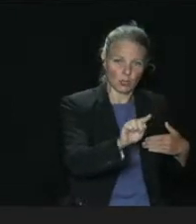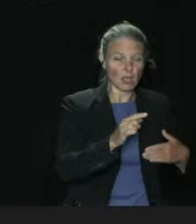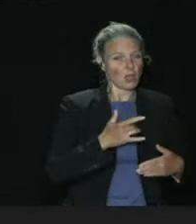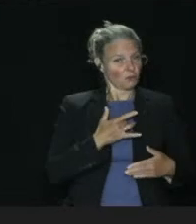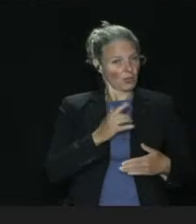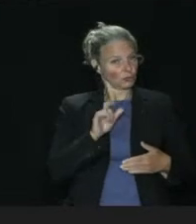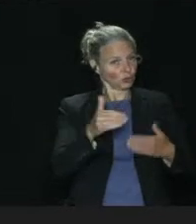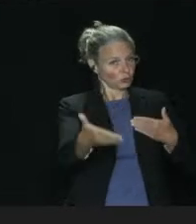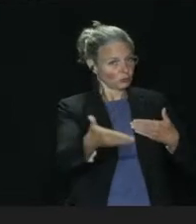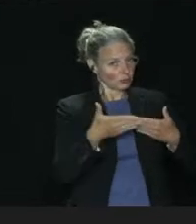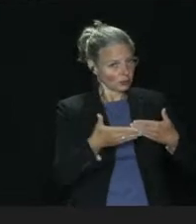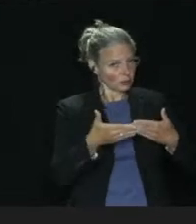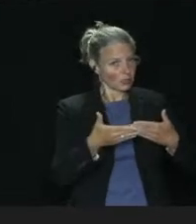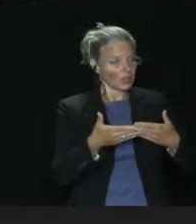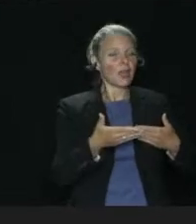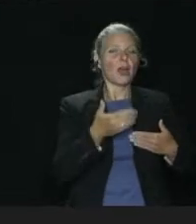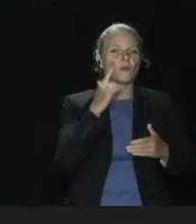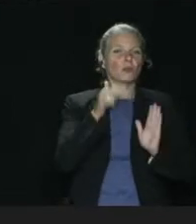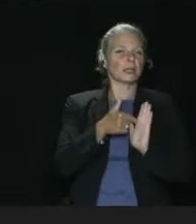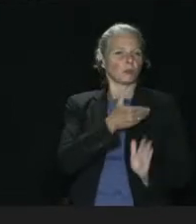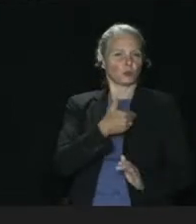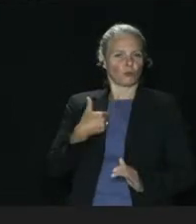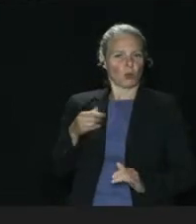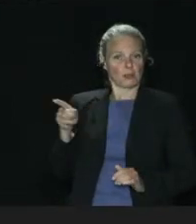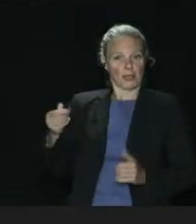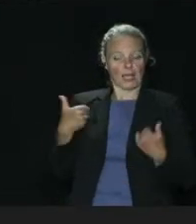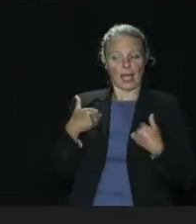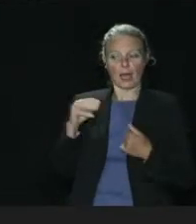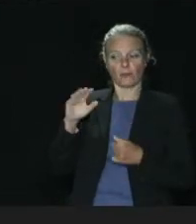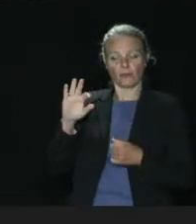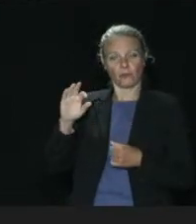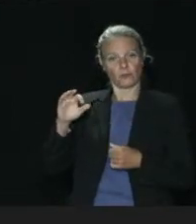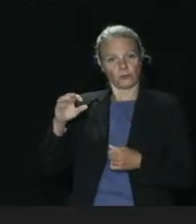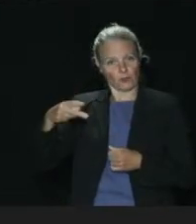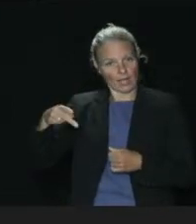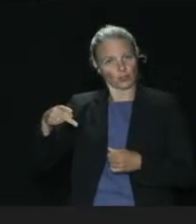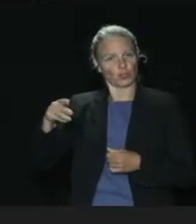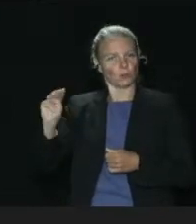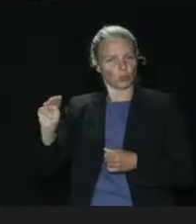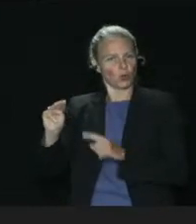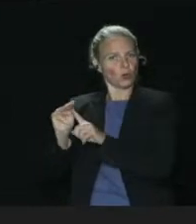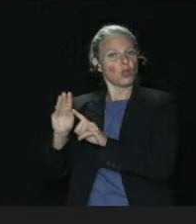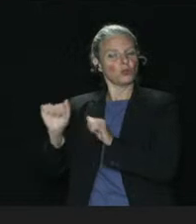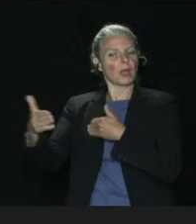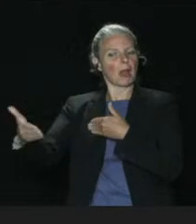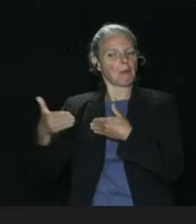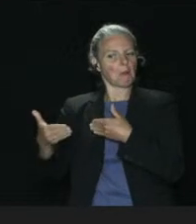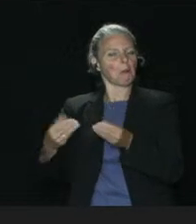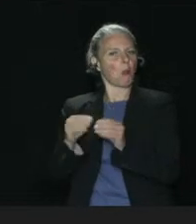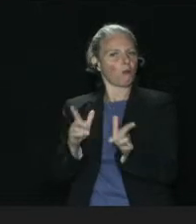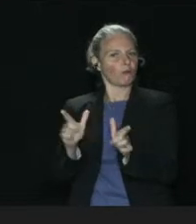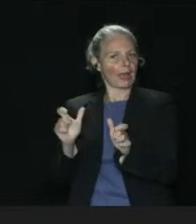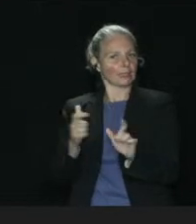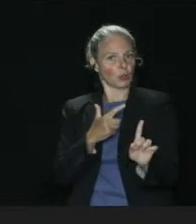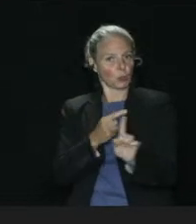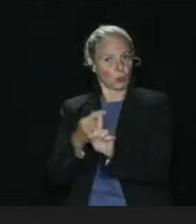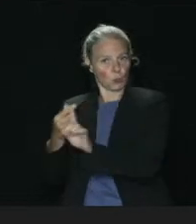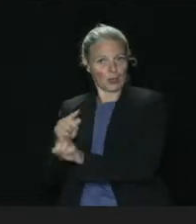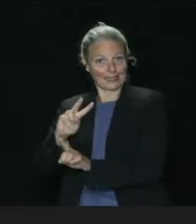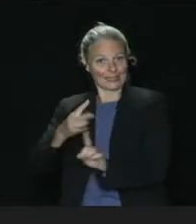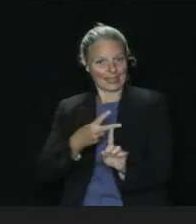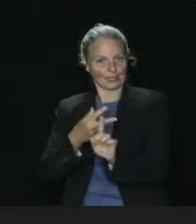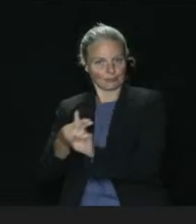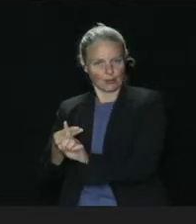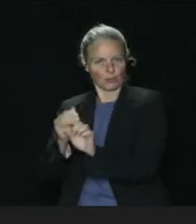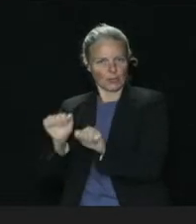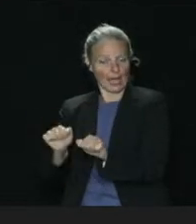right now, if you live in a hotspot like Toronto, you have Moderna or Pfizer, you're eligible for a second dose much faster. Those with AstraZeneca in those hotspots are